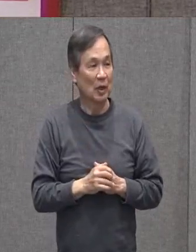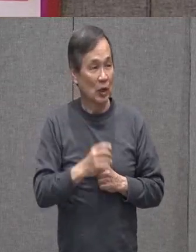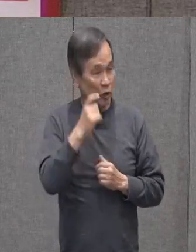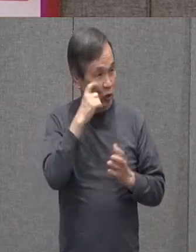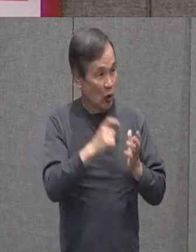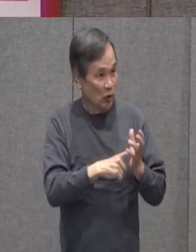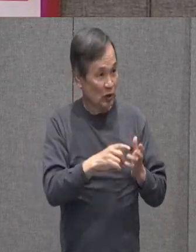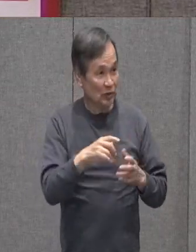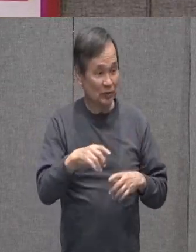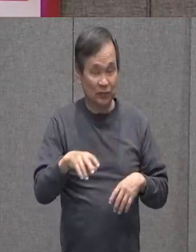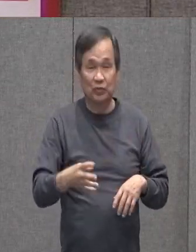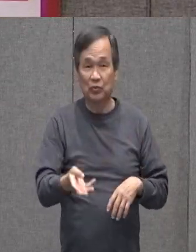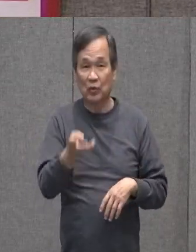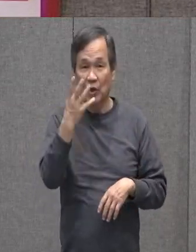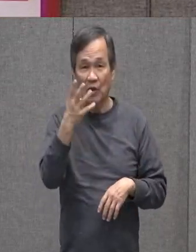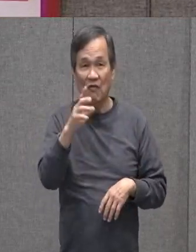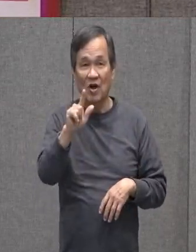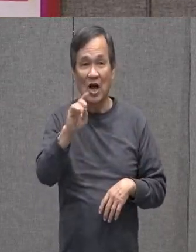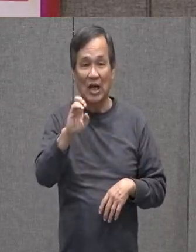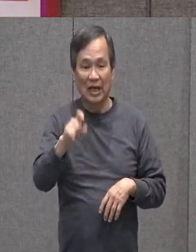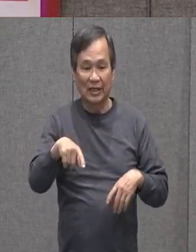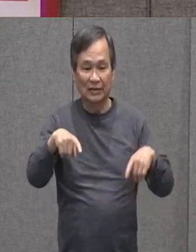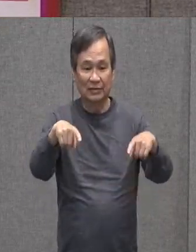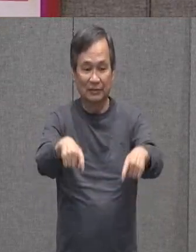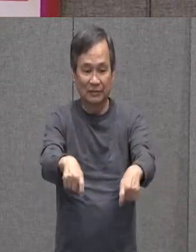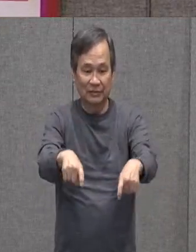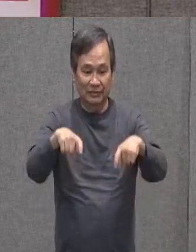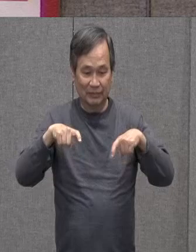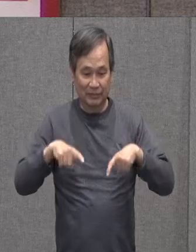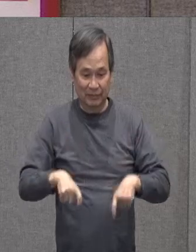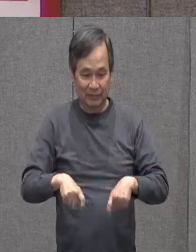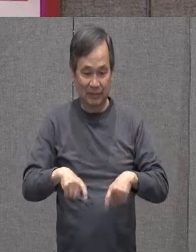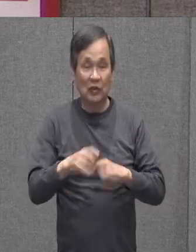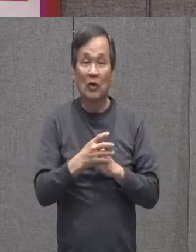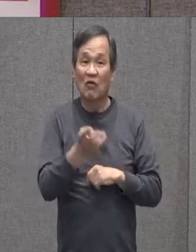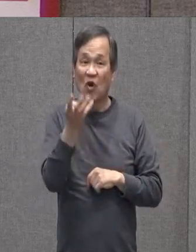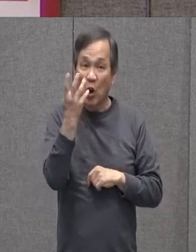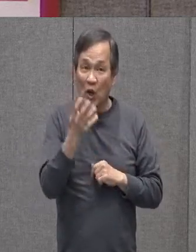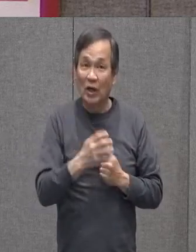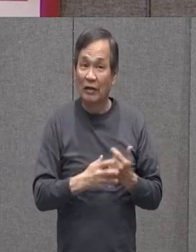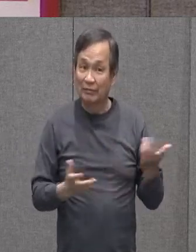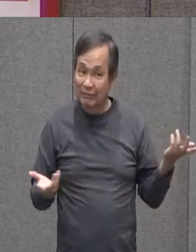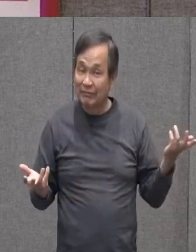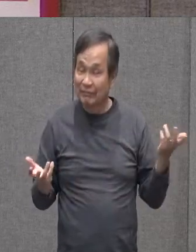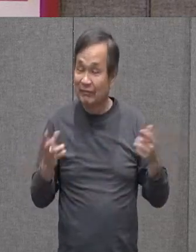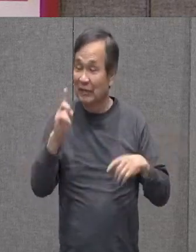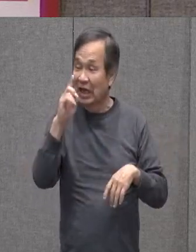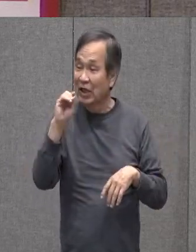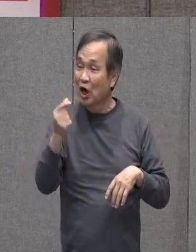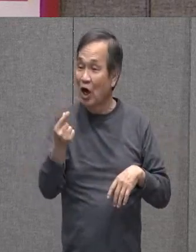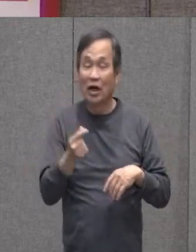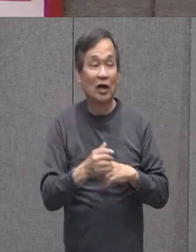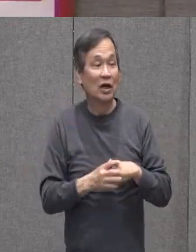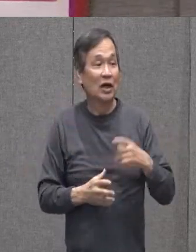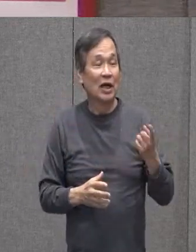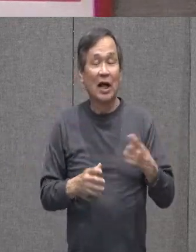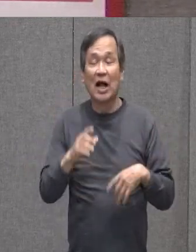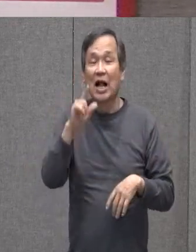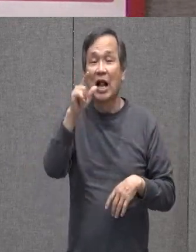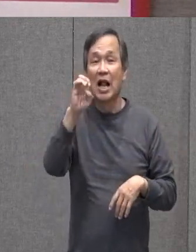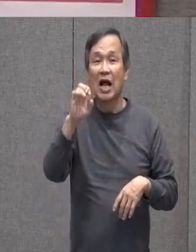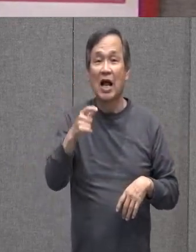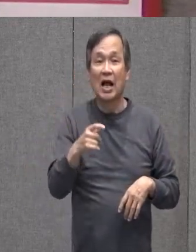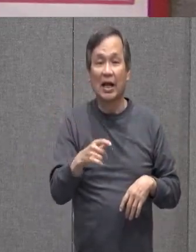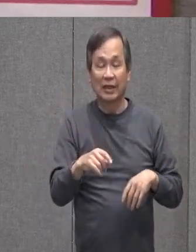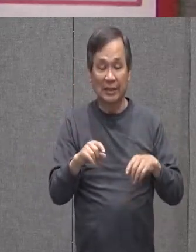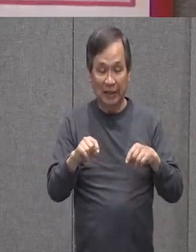walks? Yeah. He has 4 legs. Just like a dog. Just like a dog. Yeah. So they also mentioned that these legs, they give